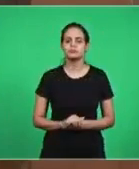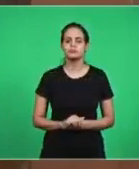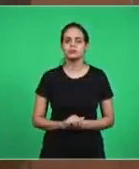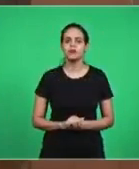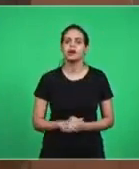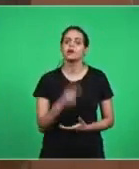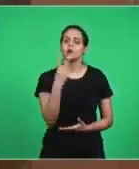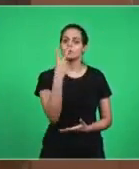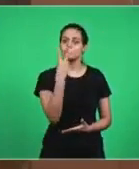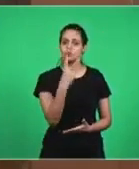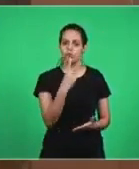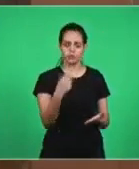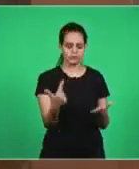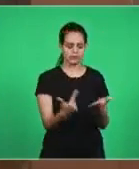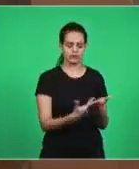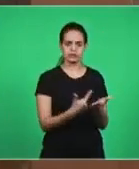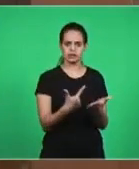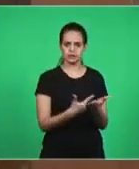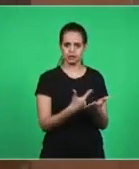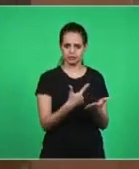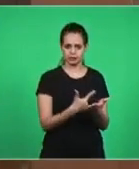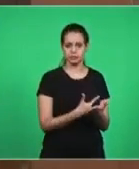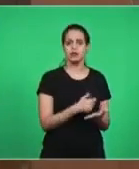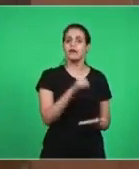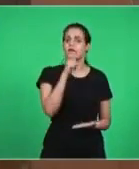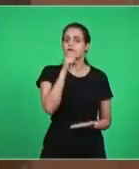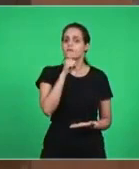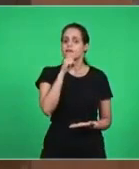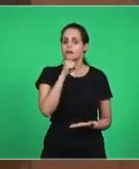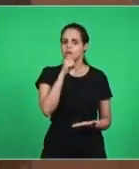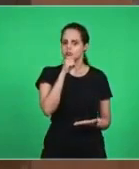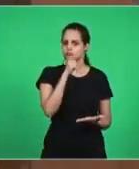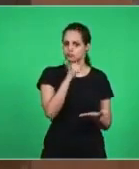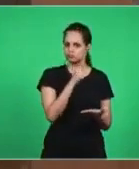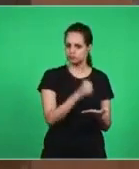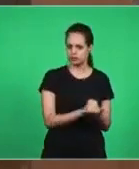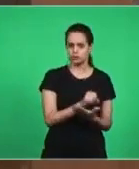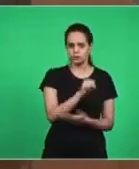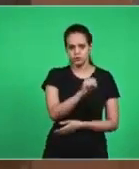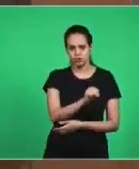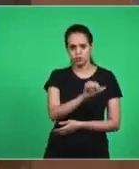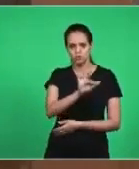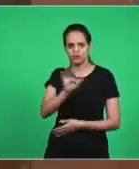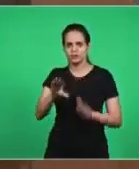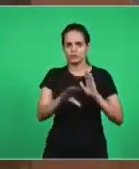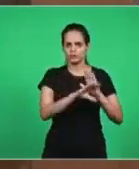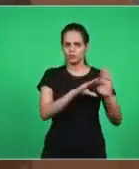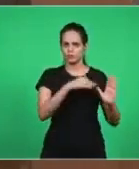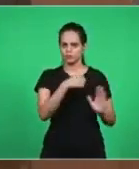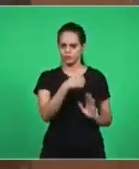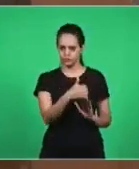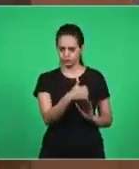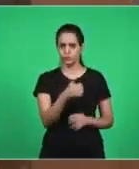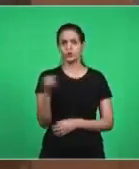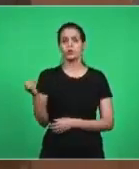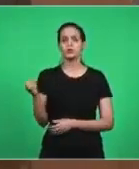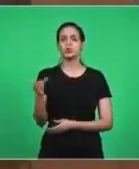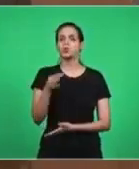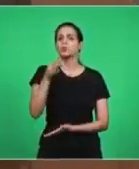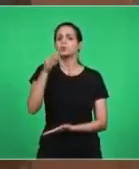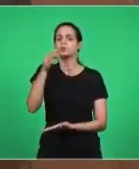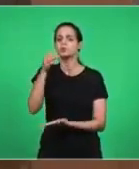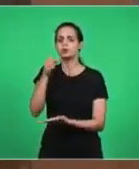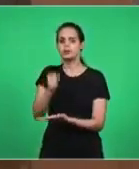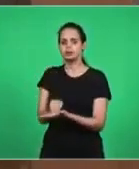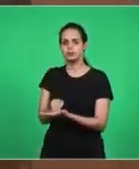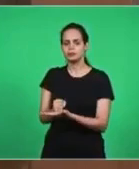books in the Old Testament, the book of Zephaniah, chapter 1, and the New Testament, the Gospel of